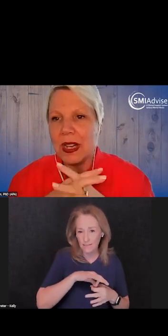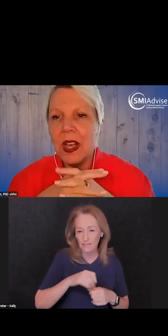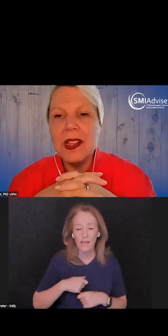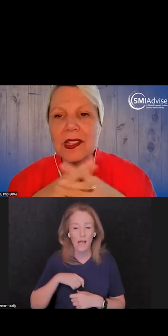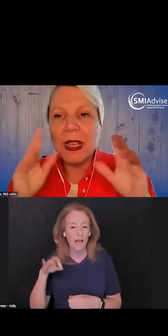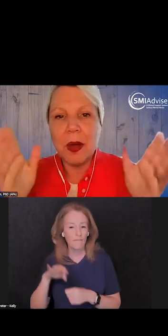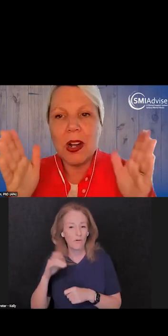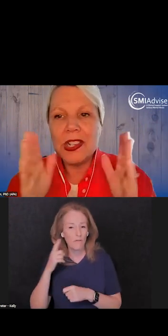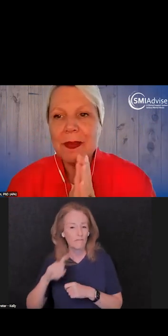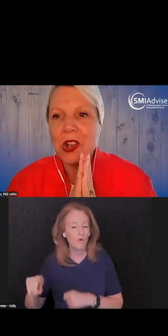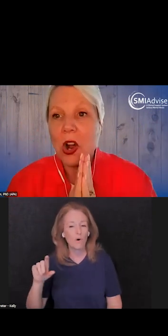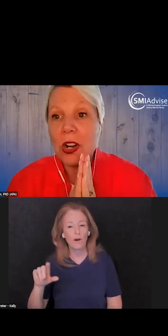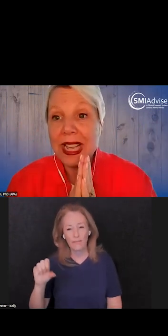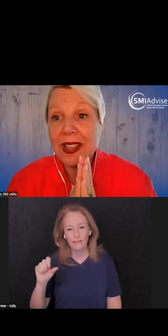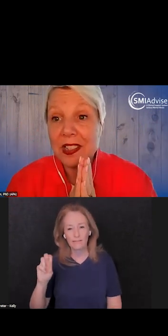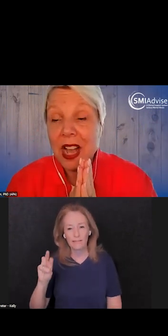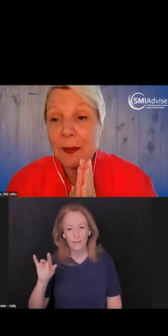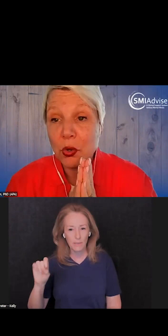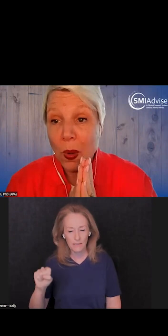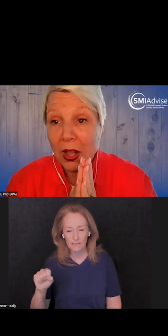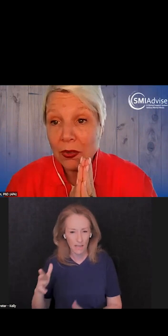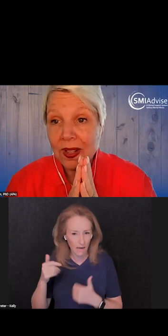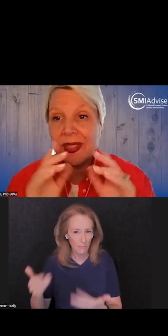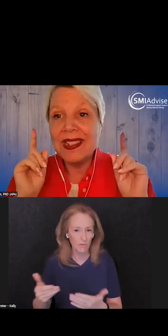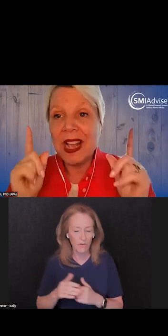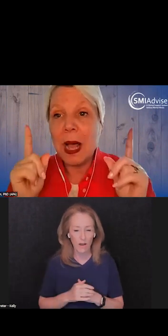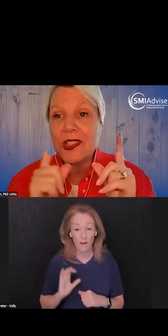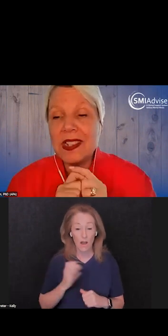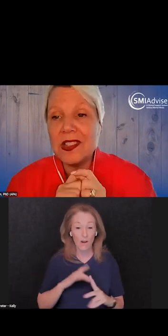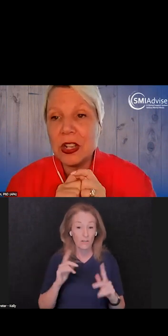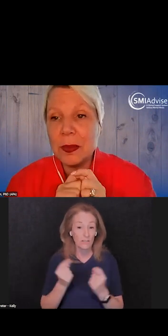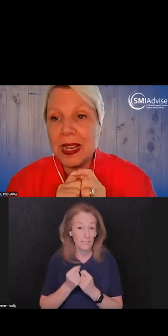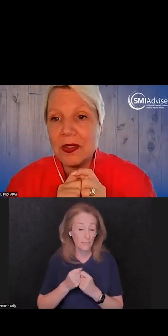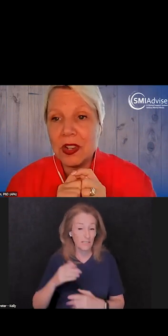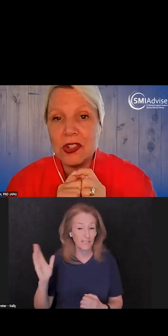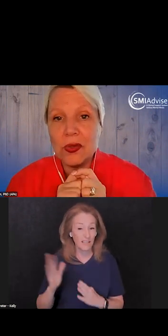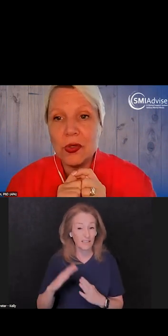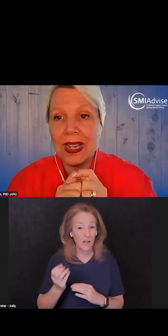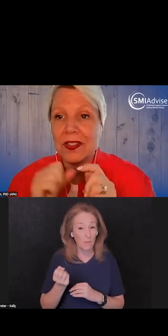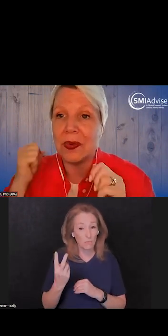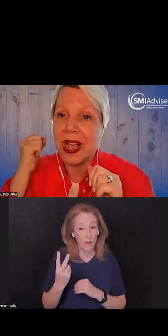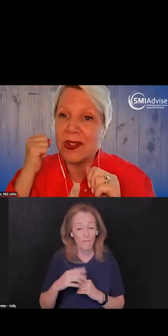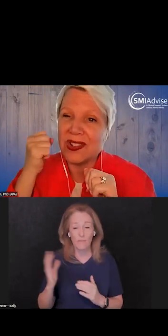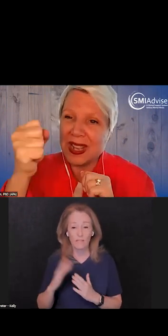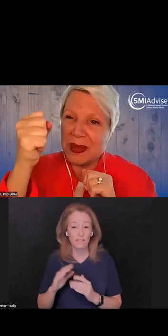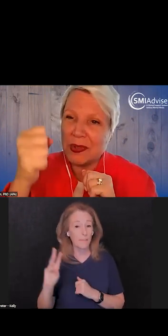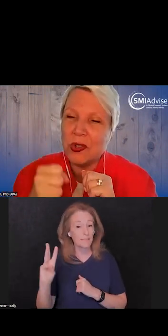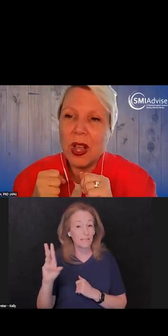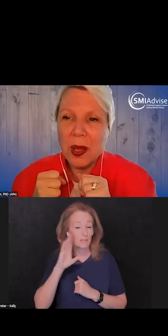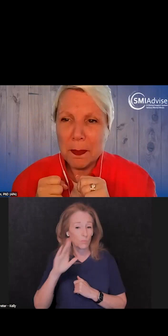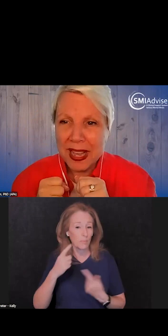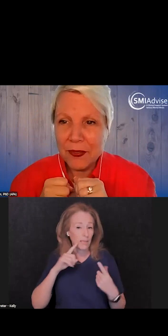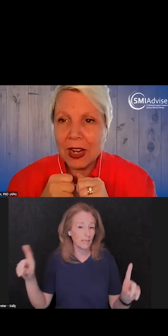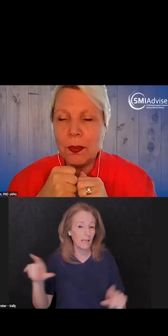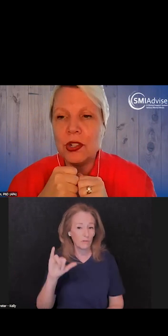move on. Our team is already in the top 12. Top 6 is going to be announced on June 20th. So now is our time to do